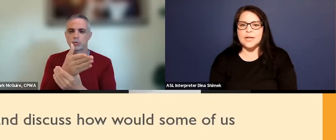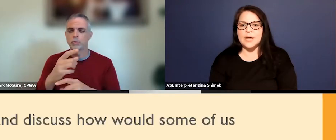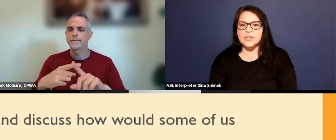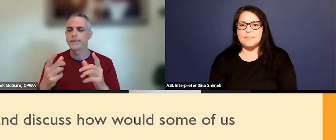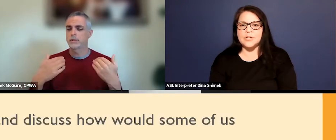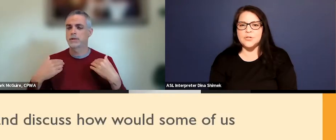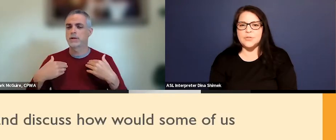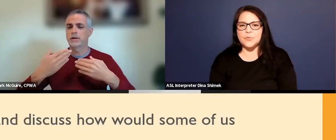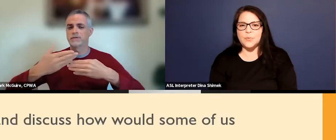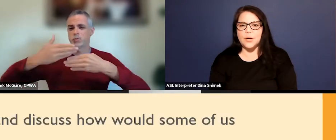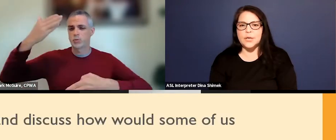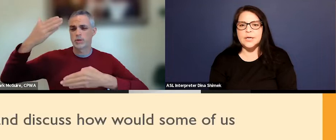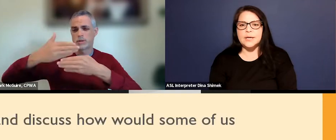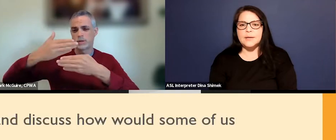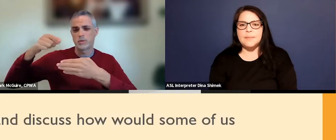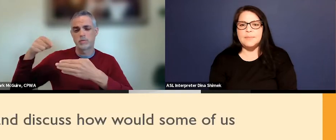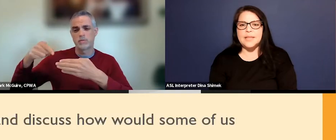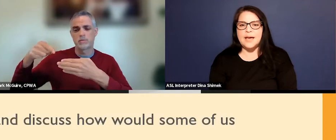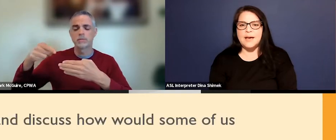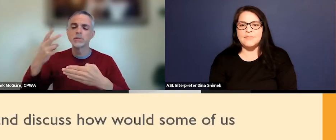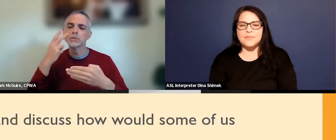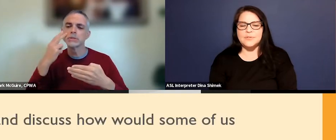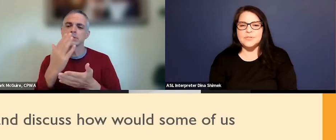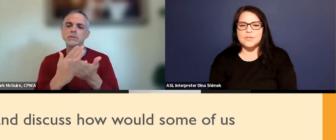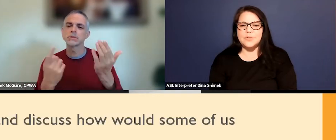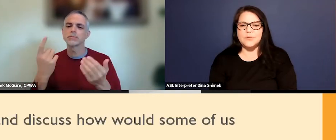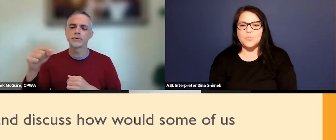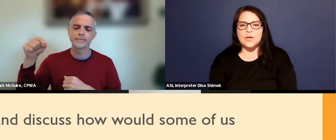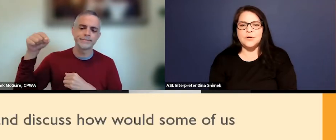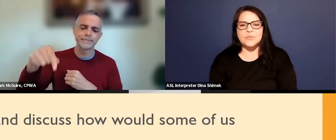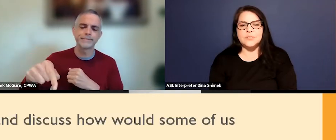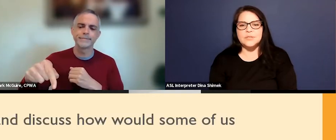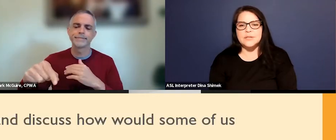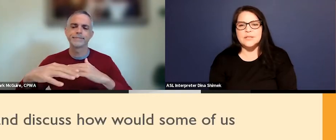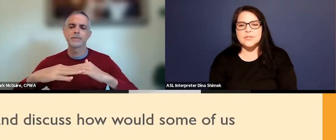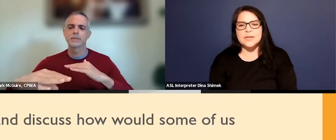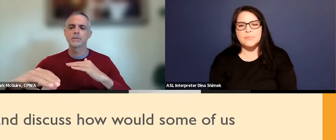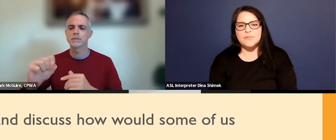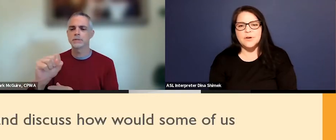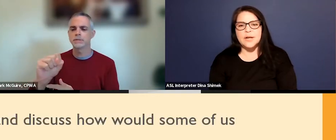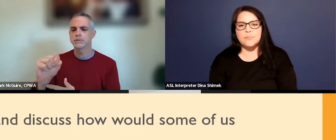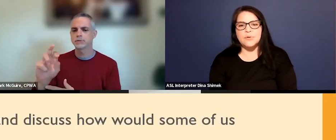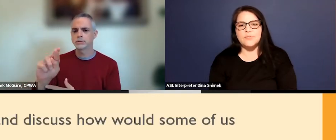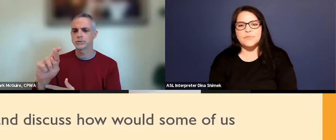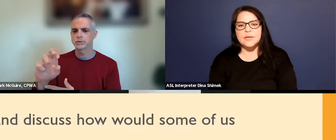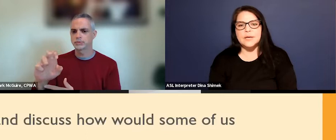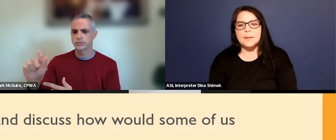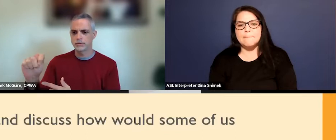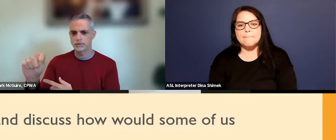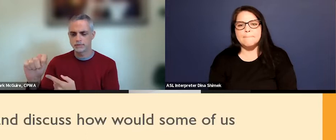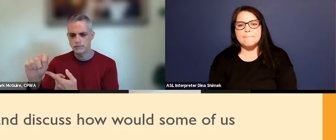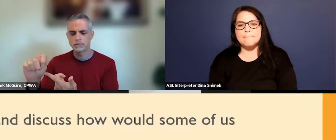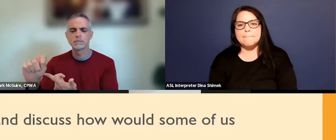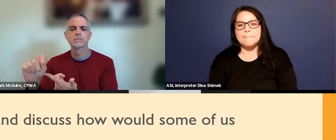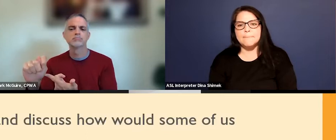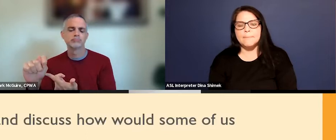sound can actually penetrate through the wall. Maybe they have those, you know, windows that are soundproof or hurricane proof.